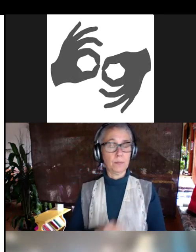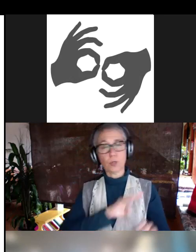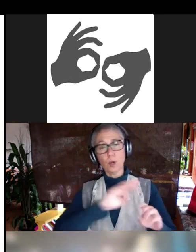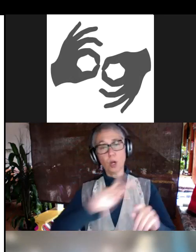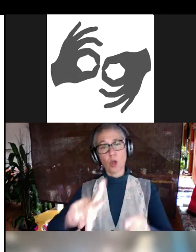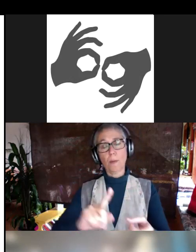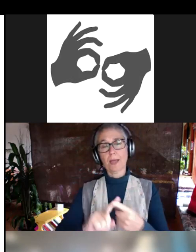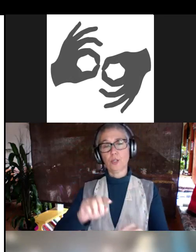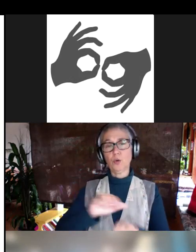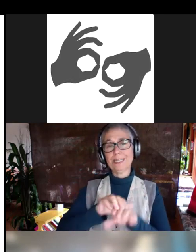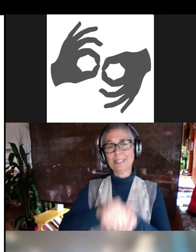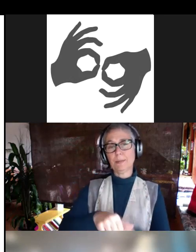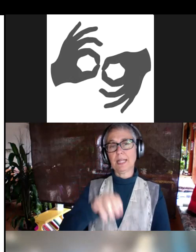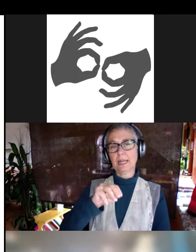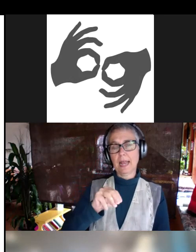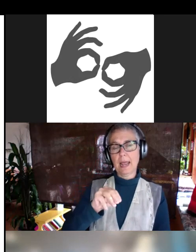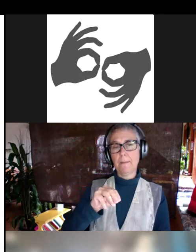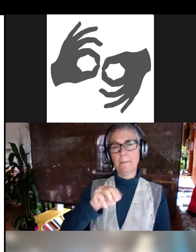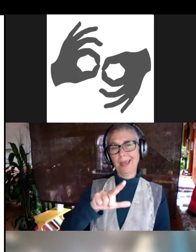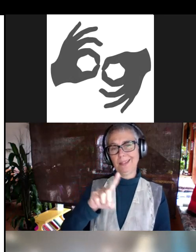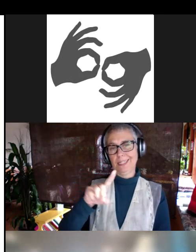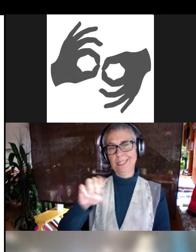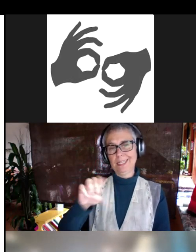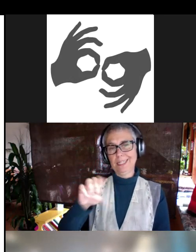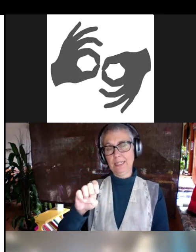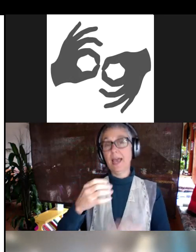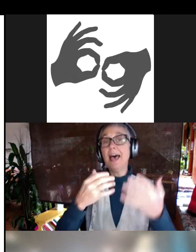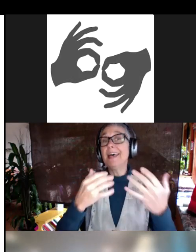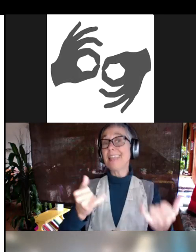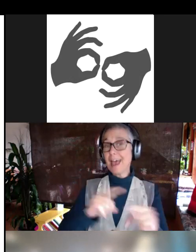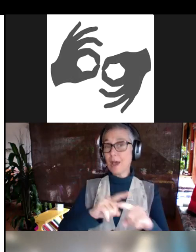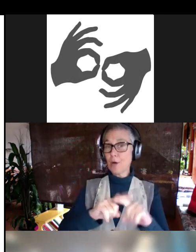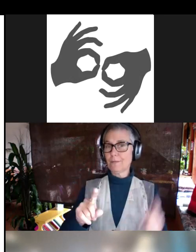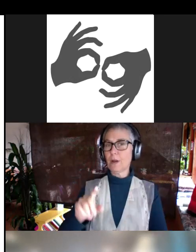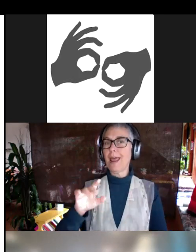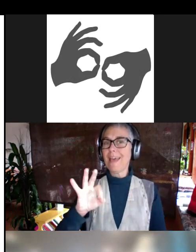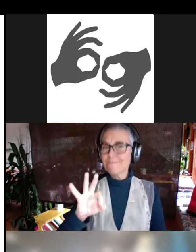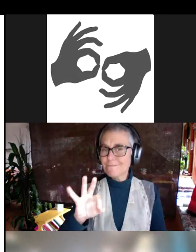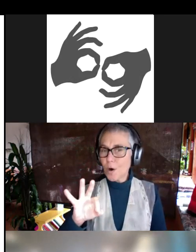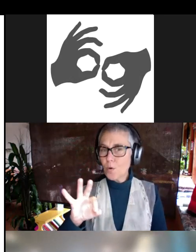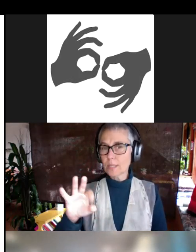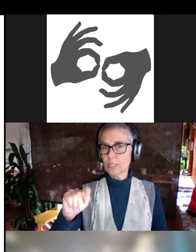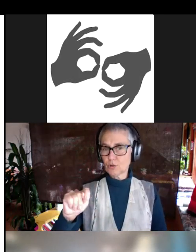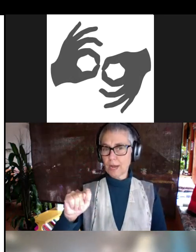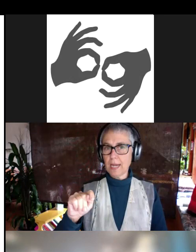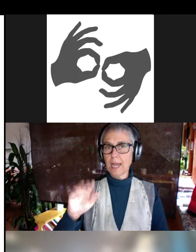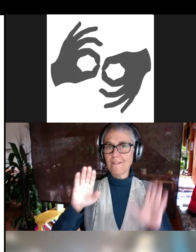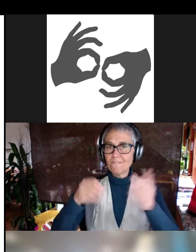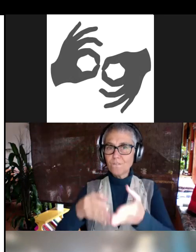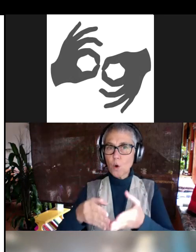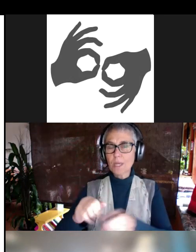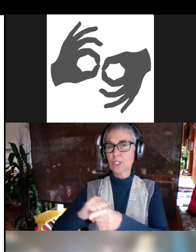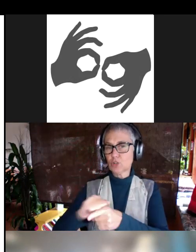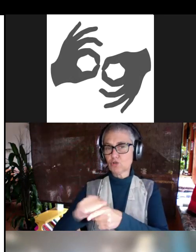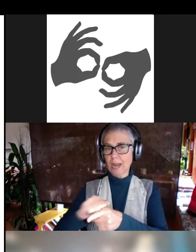MLDE. Now we're going to call it simulated focus training MLDE, because we're kind of guiding our training data towards these